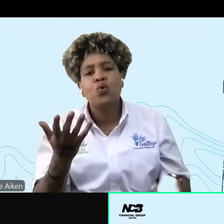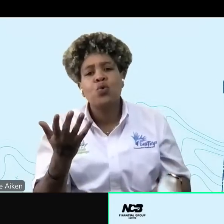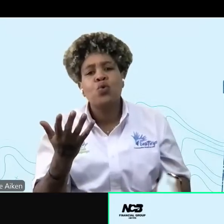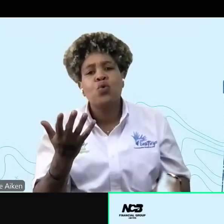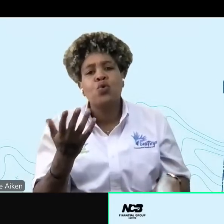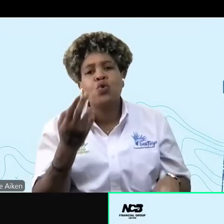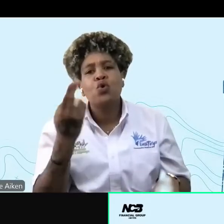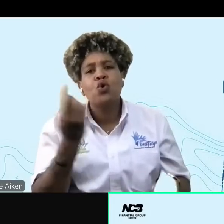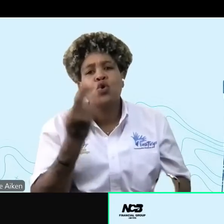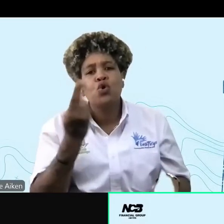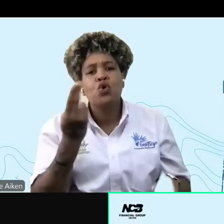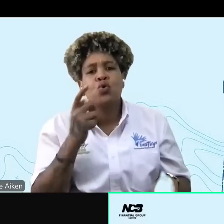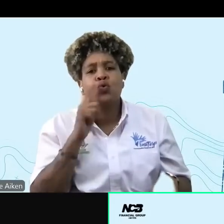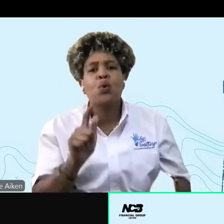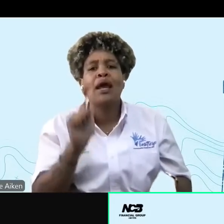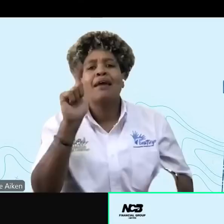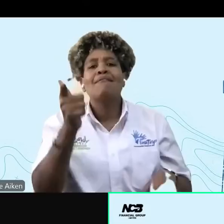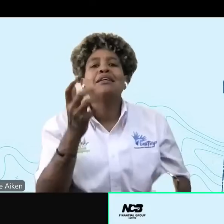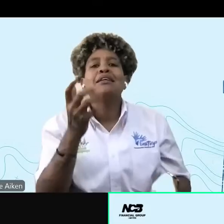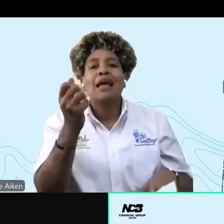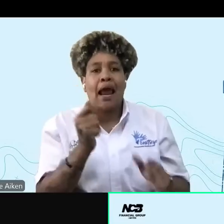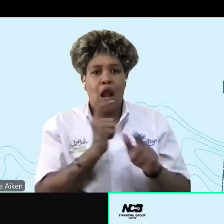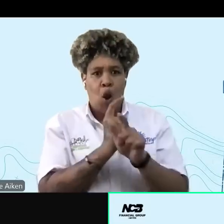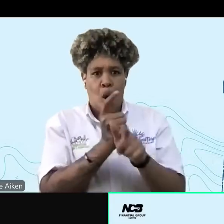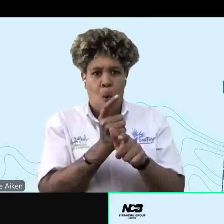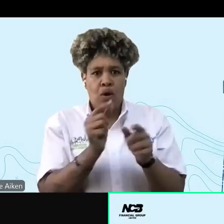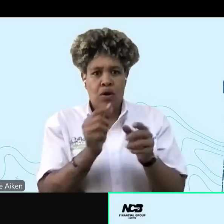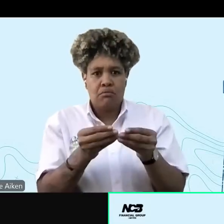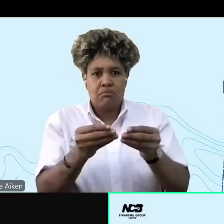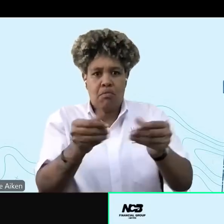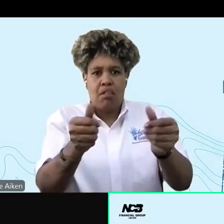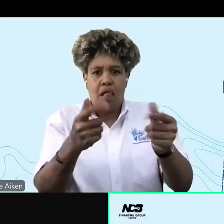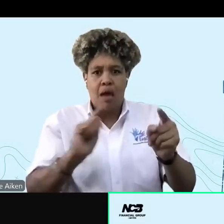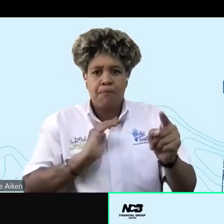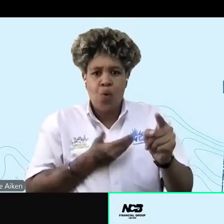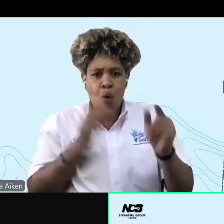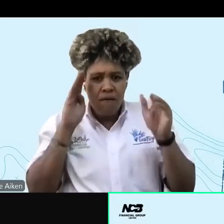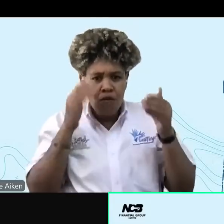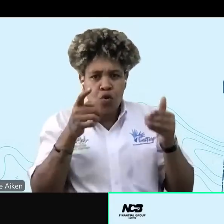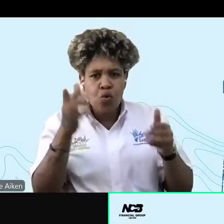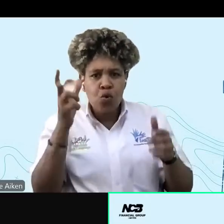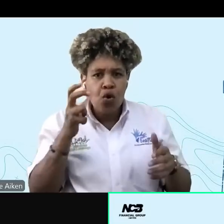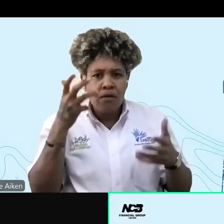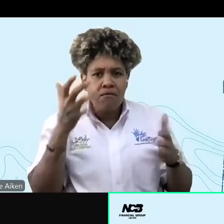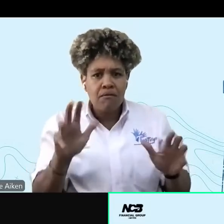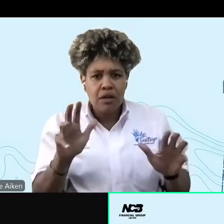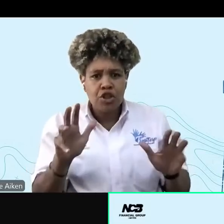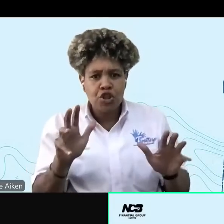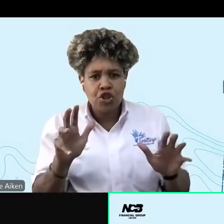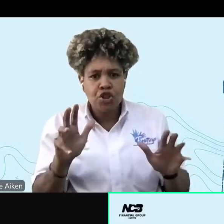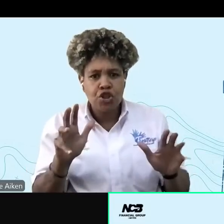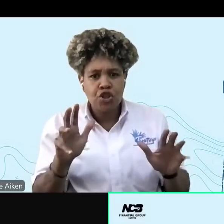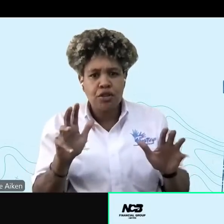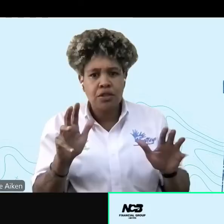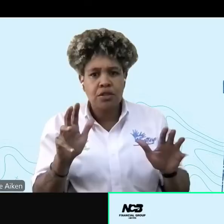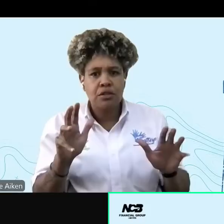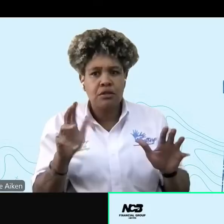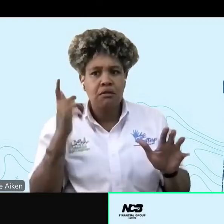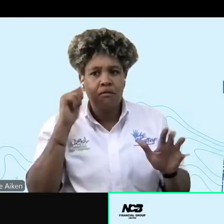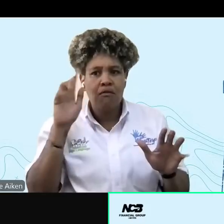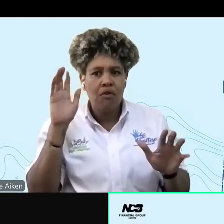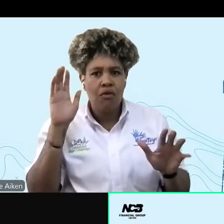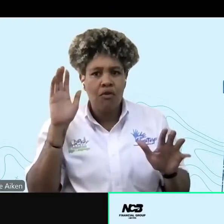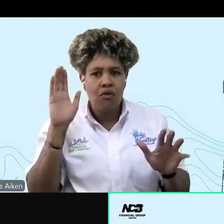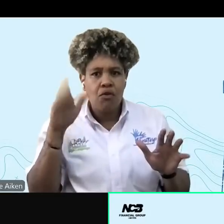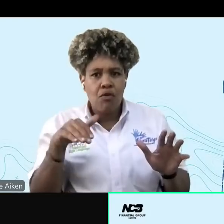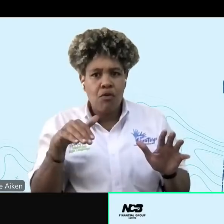to eventually get that loan disbursed. And so our focus, as you'd have heard before, for the marriage.